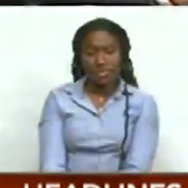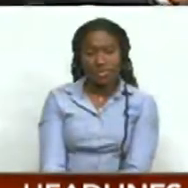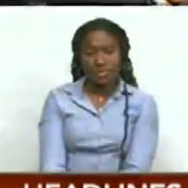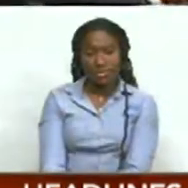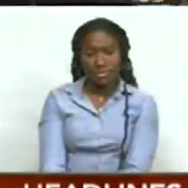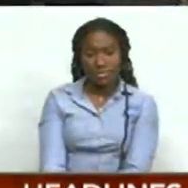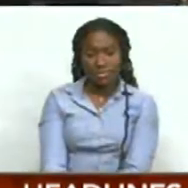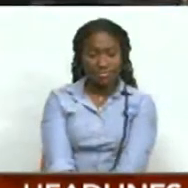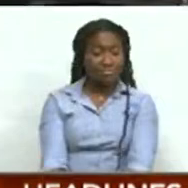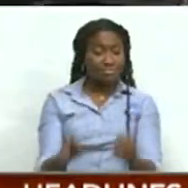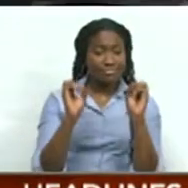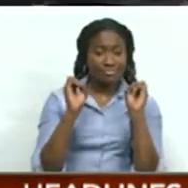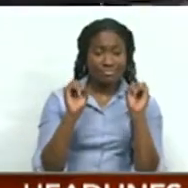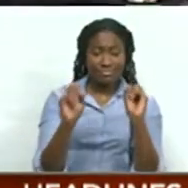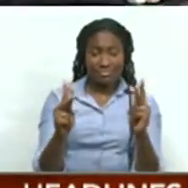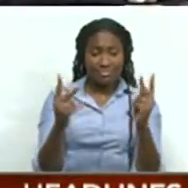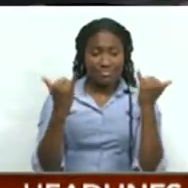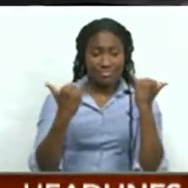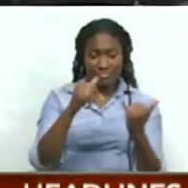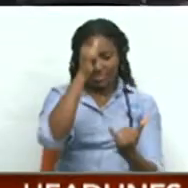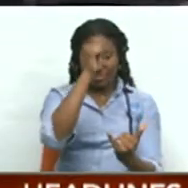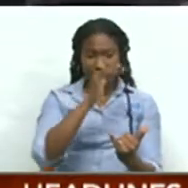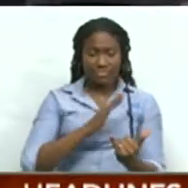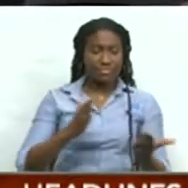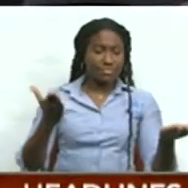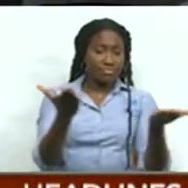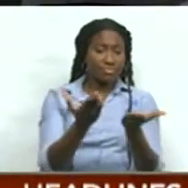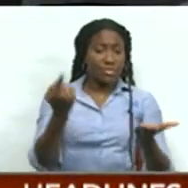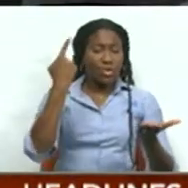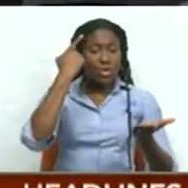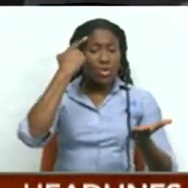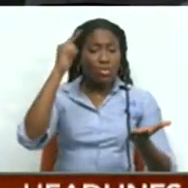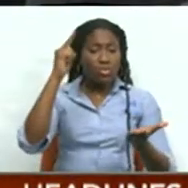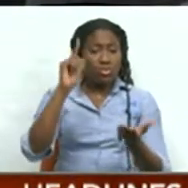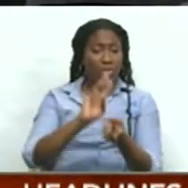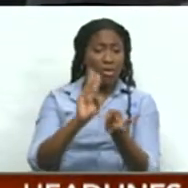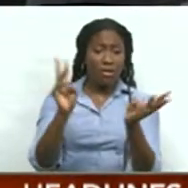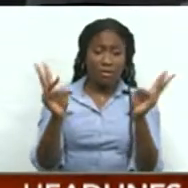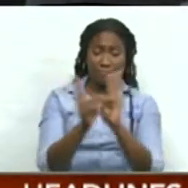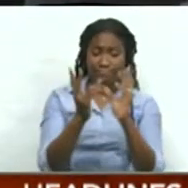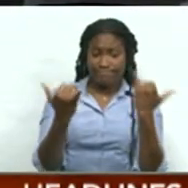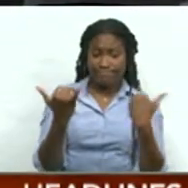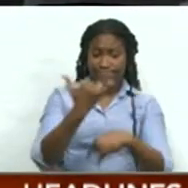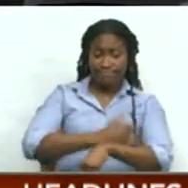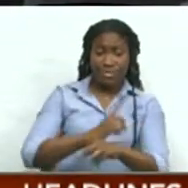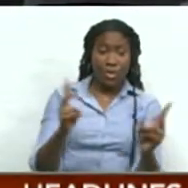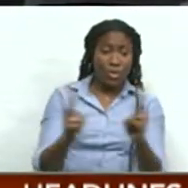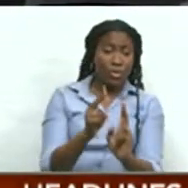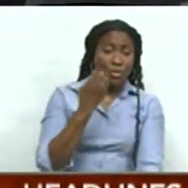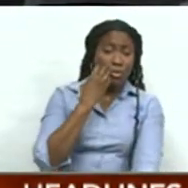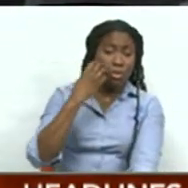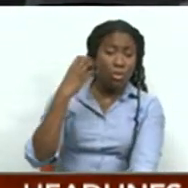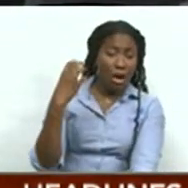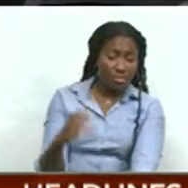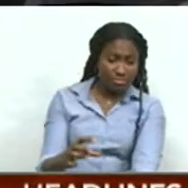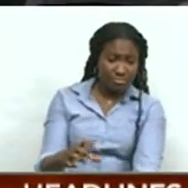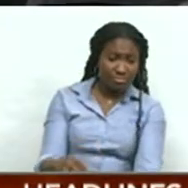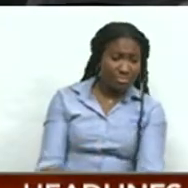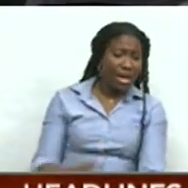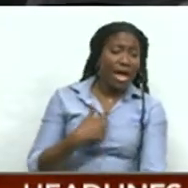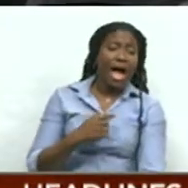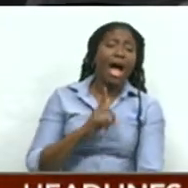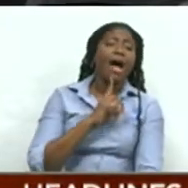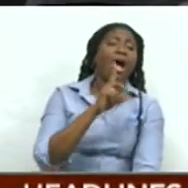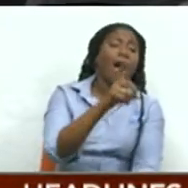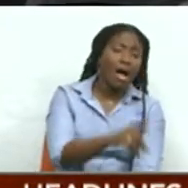All right, so we have Kalain Hussein with us. Kalain, it's been really hot these last couple of days. I heard you're the guy to come to if you want some rain this weekend. Well, we